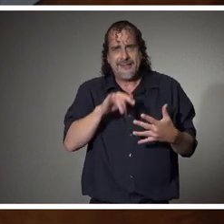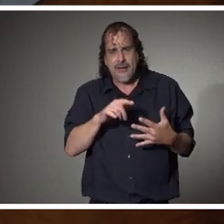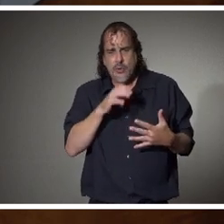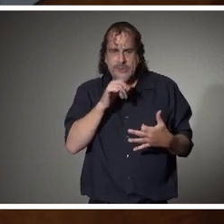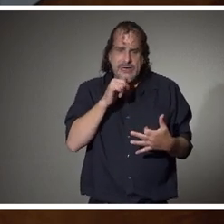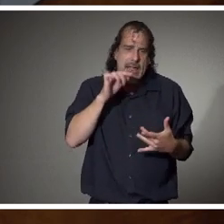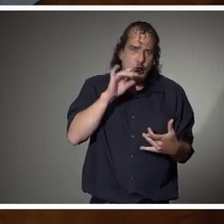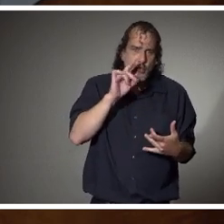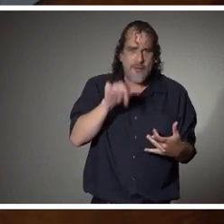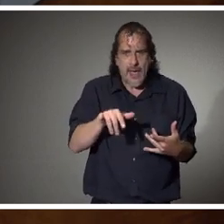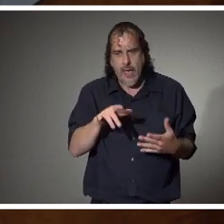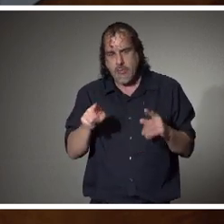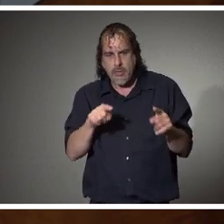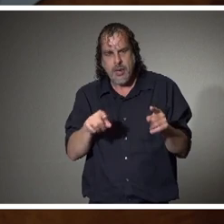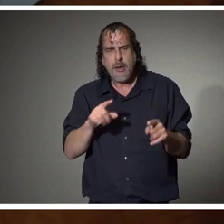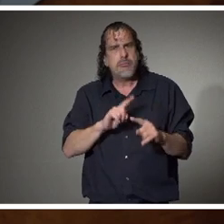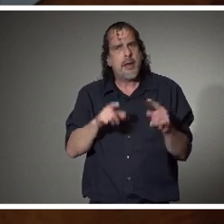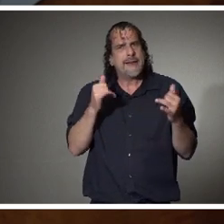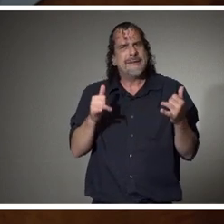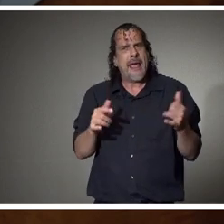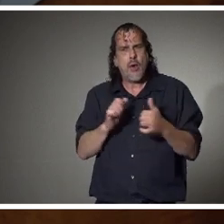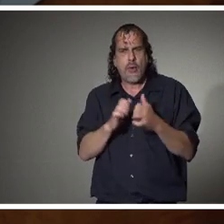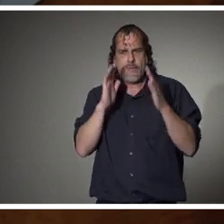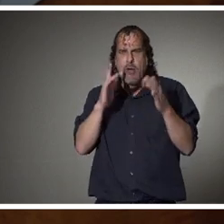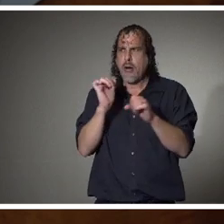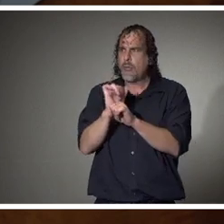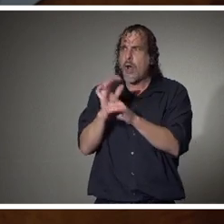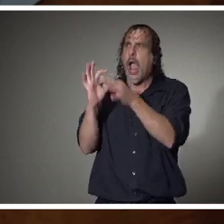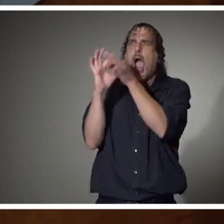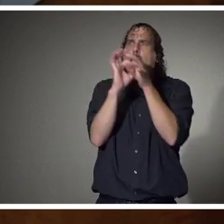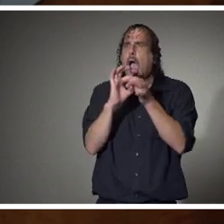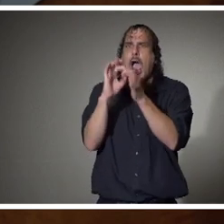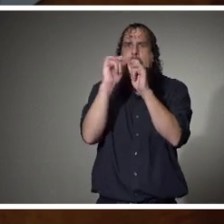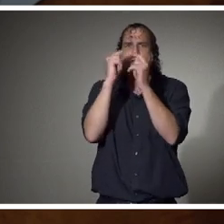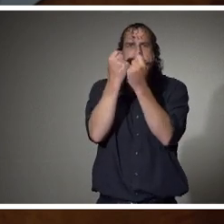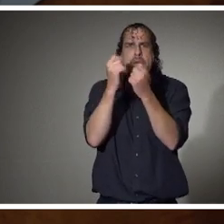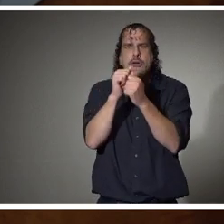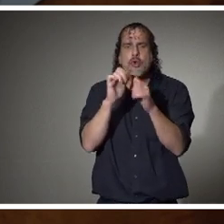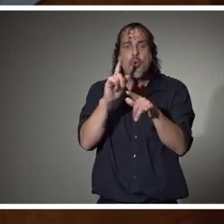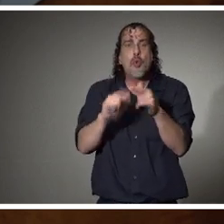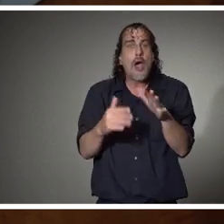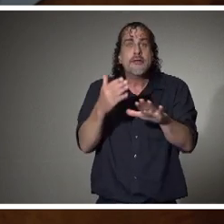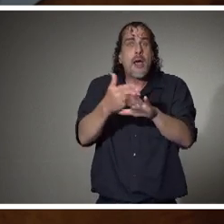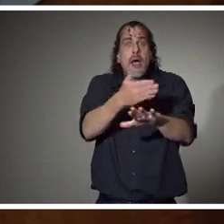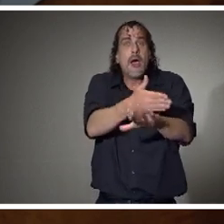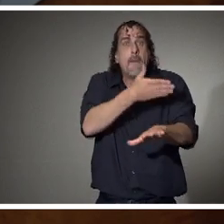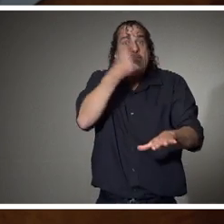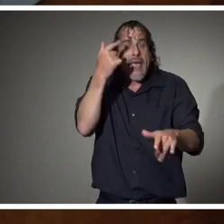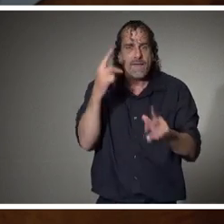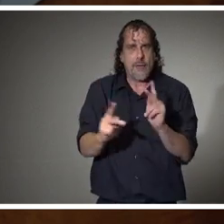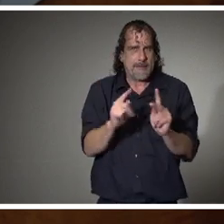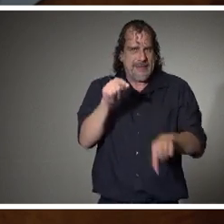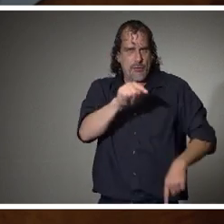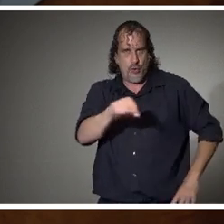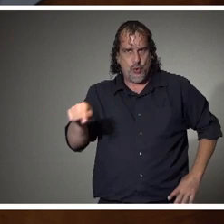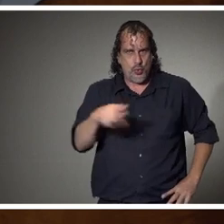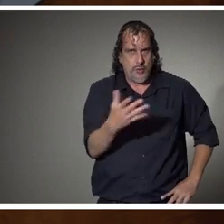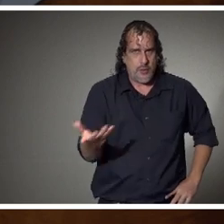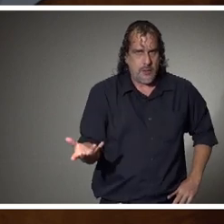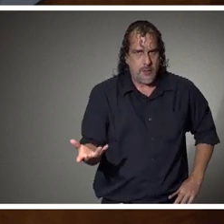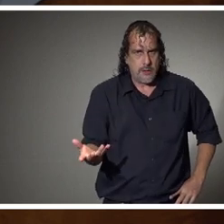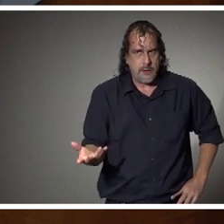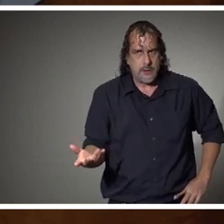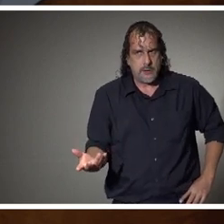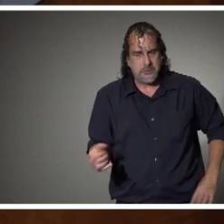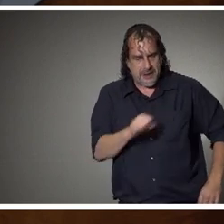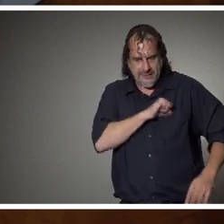done that. But right now, we are focused on working together as a team to do what is best for our constituents. And our senators